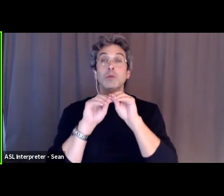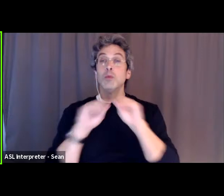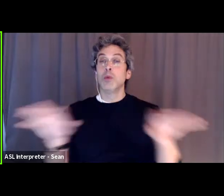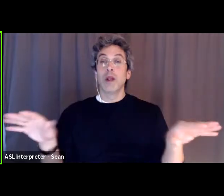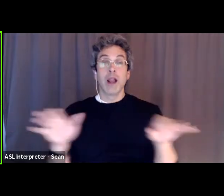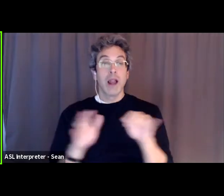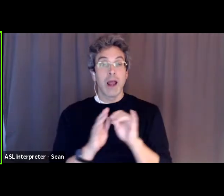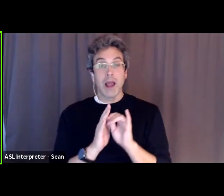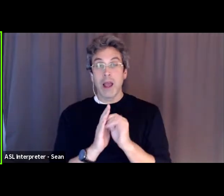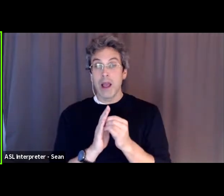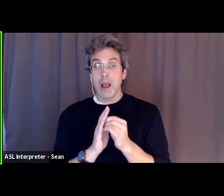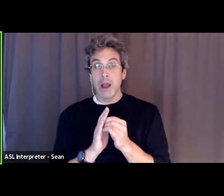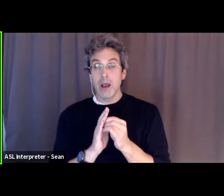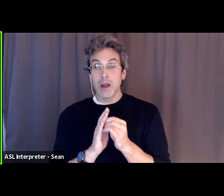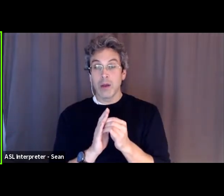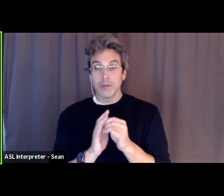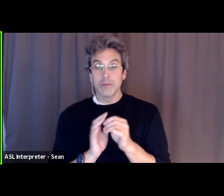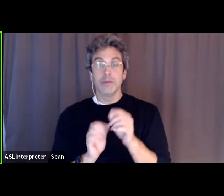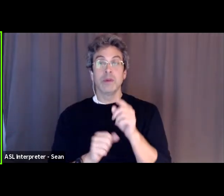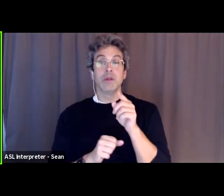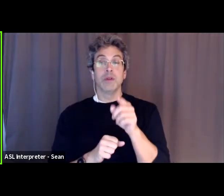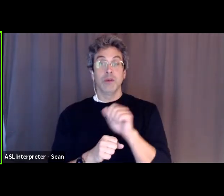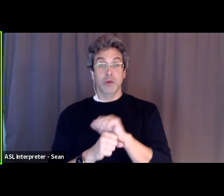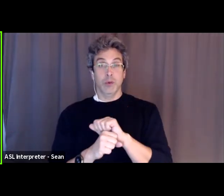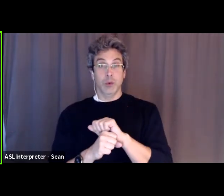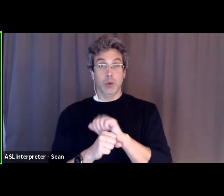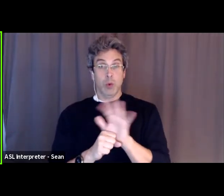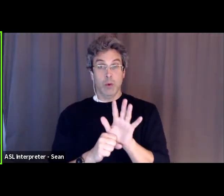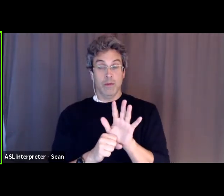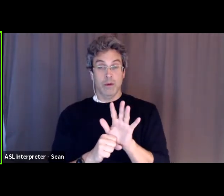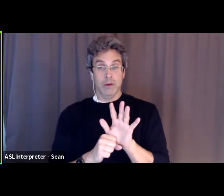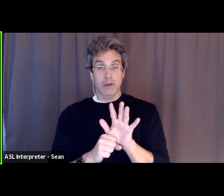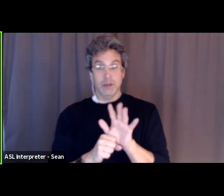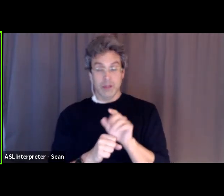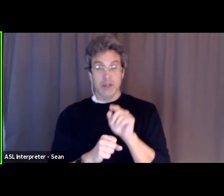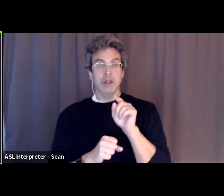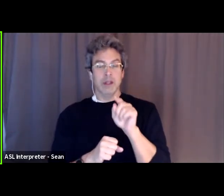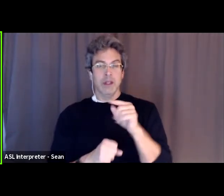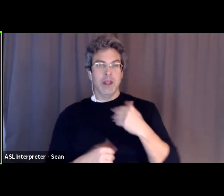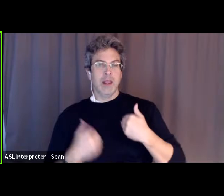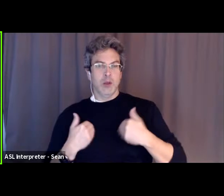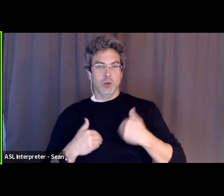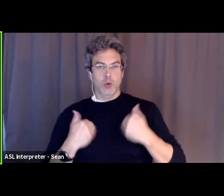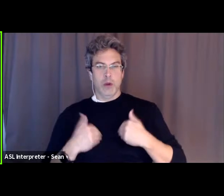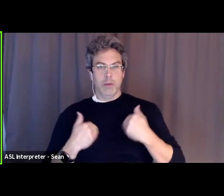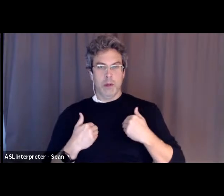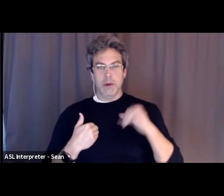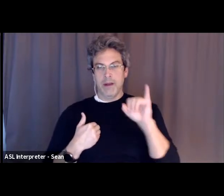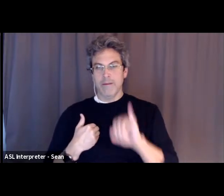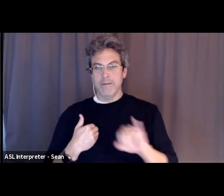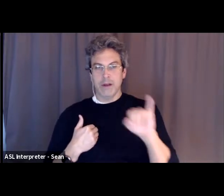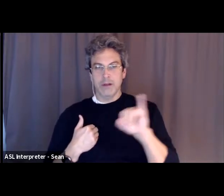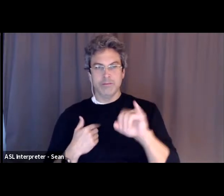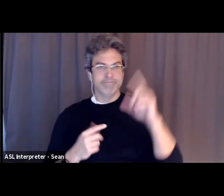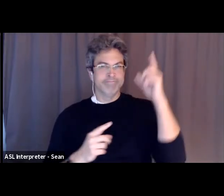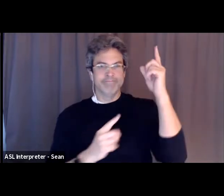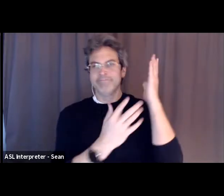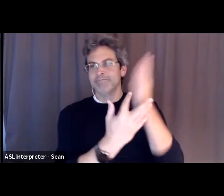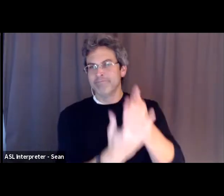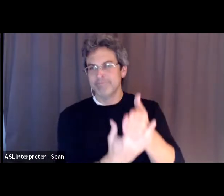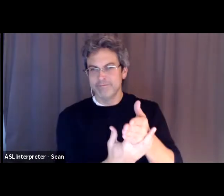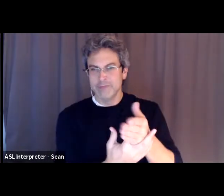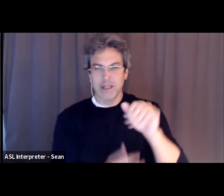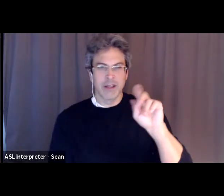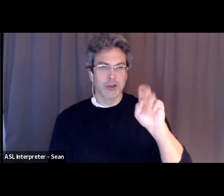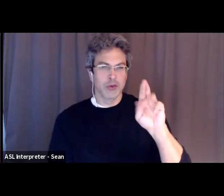so COVID-19 is a respiratory infection, and it is a virus that Hey, spreads. Andrea. Yeah. I'm so